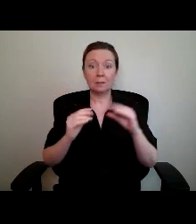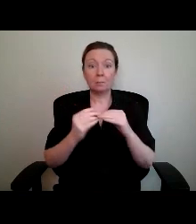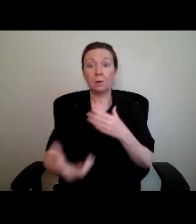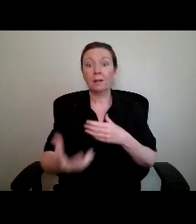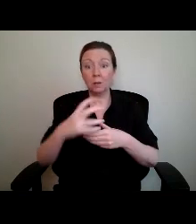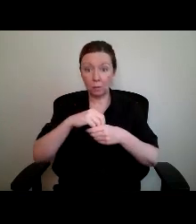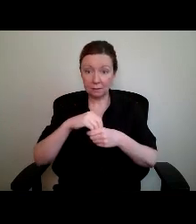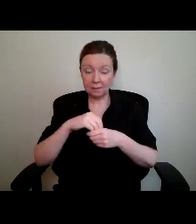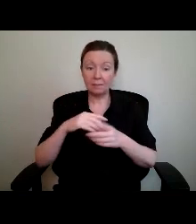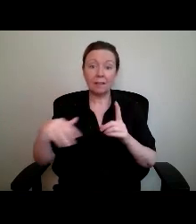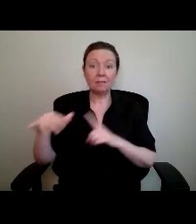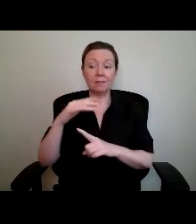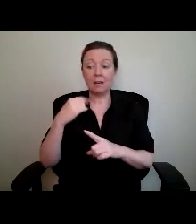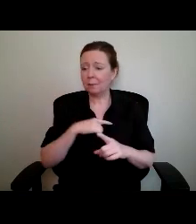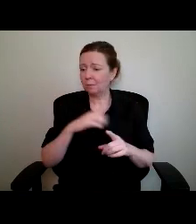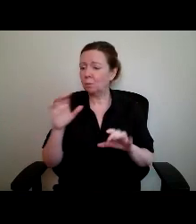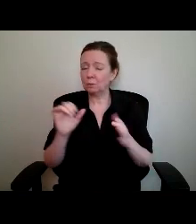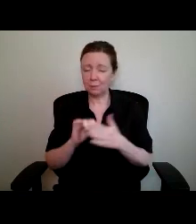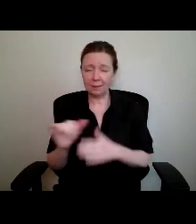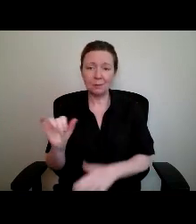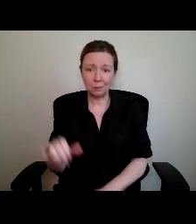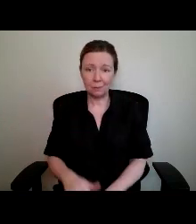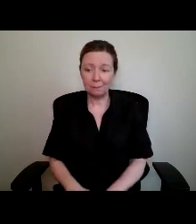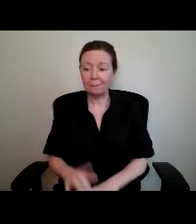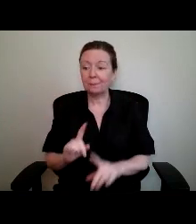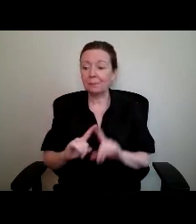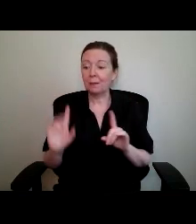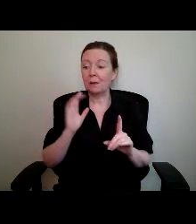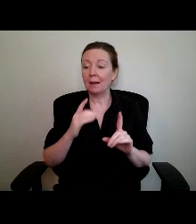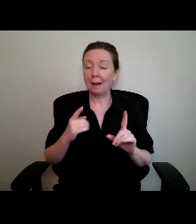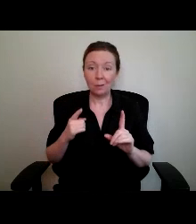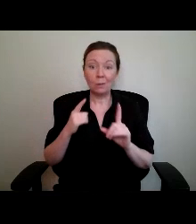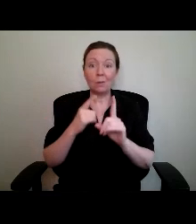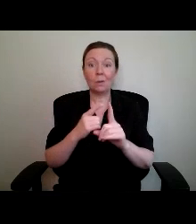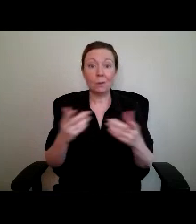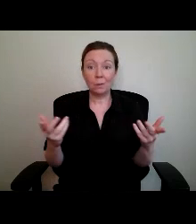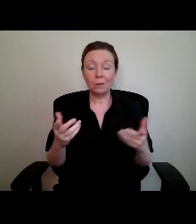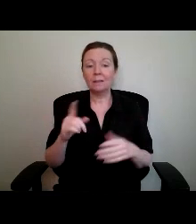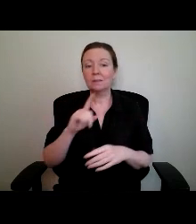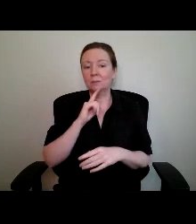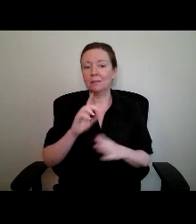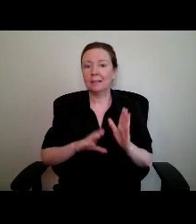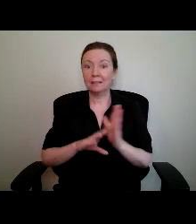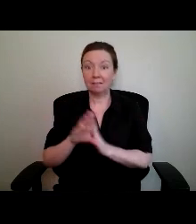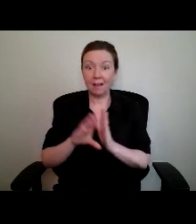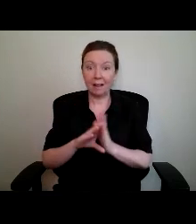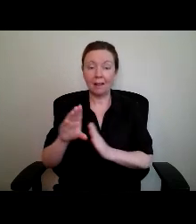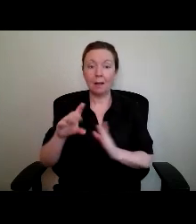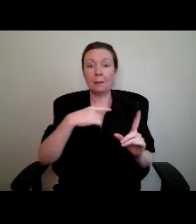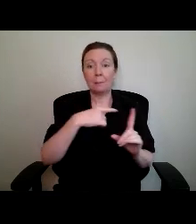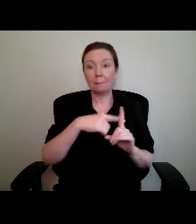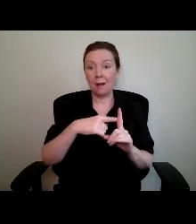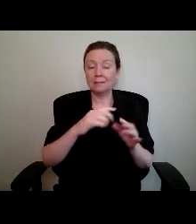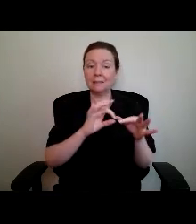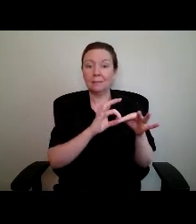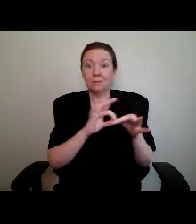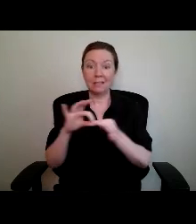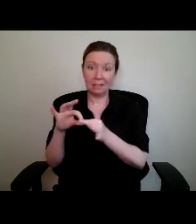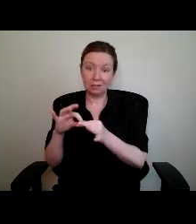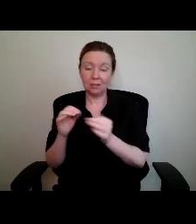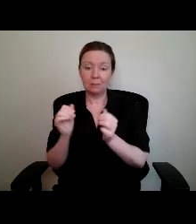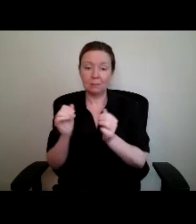inclusive environment, we'll do that too. But our ultimate goal then is to really develop those positive relationships